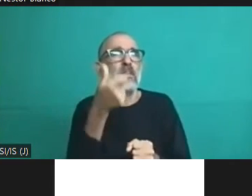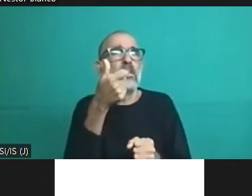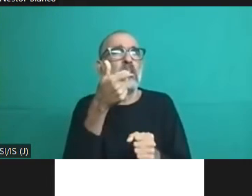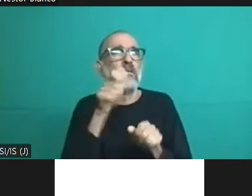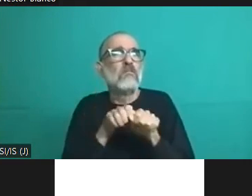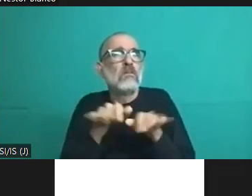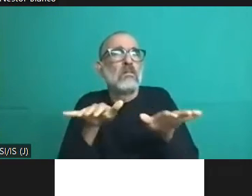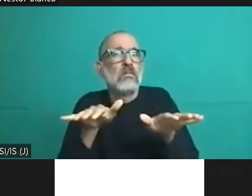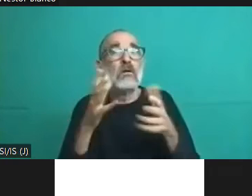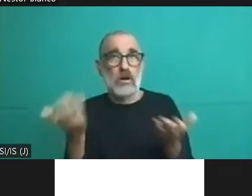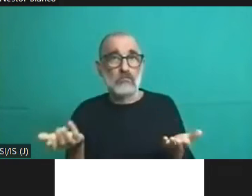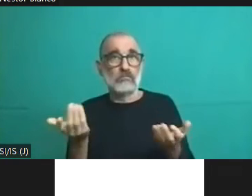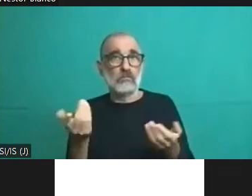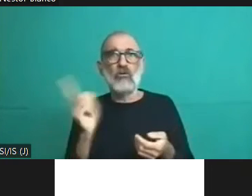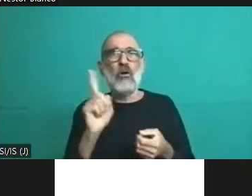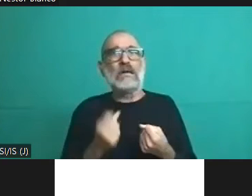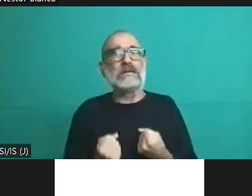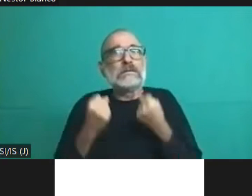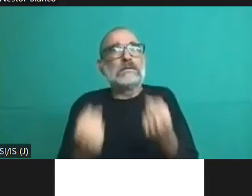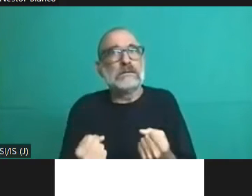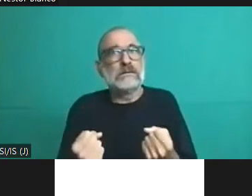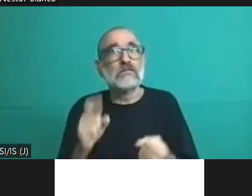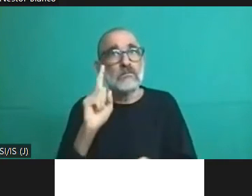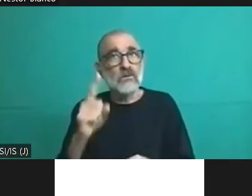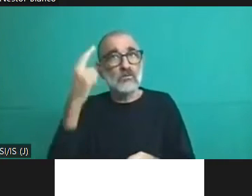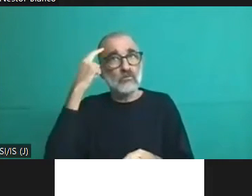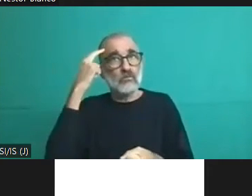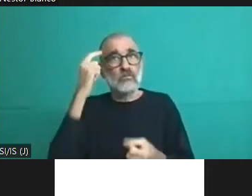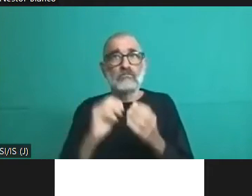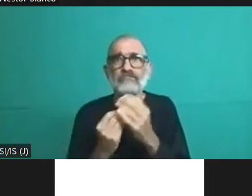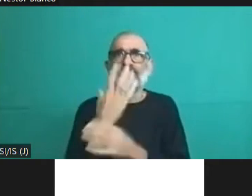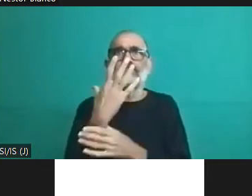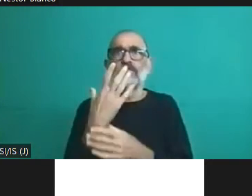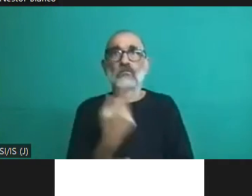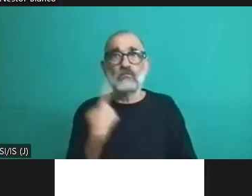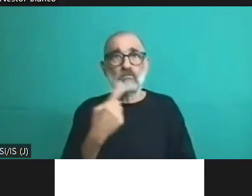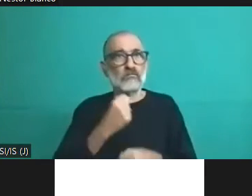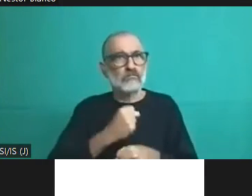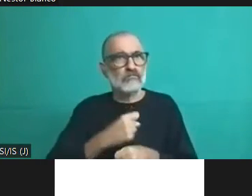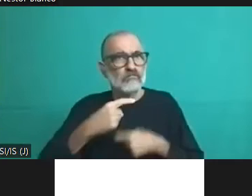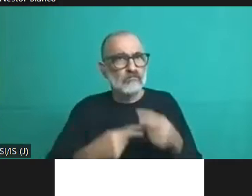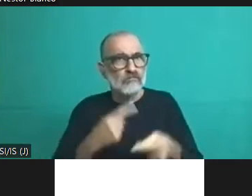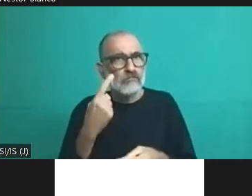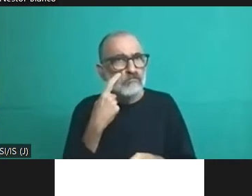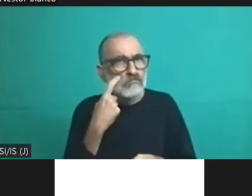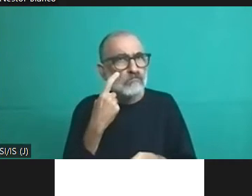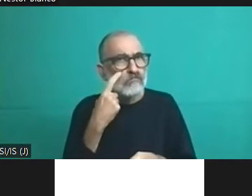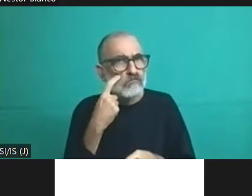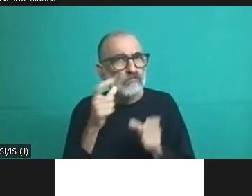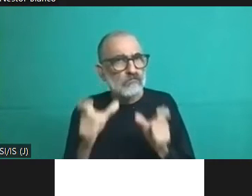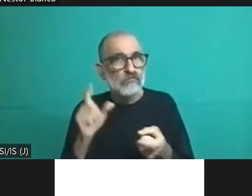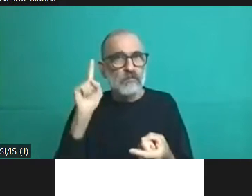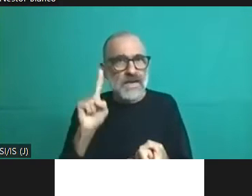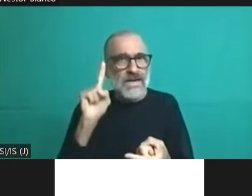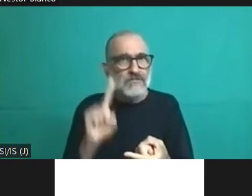we can change our patients, our clinics, our establishments, and obviously ourselves as human beings. It is through all this